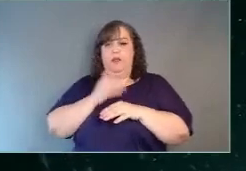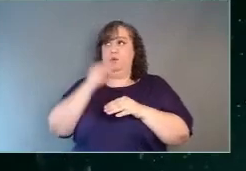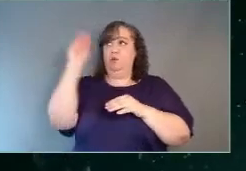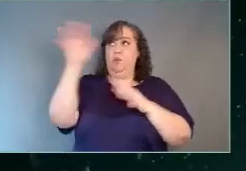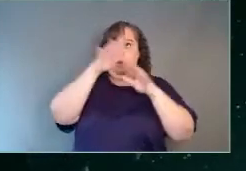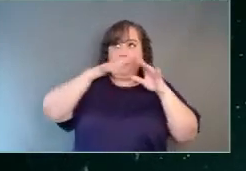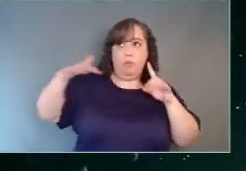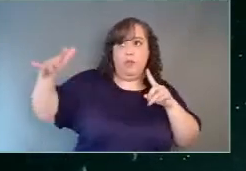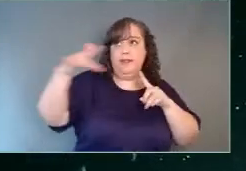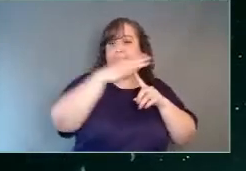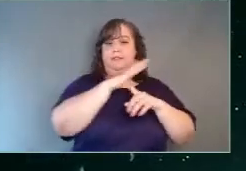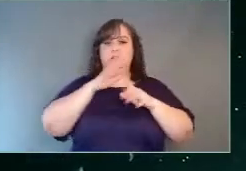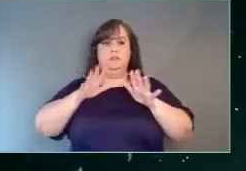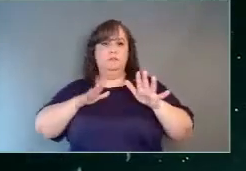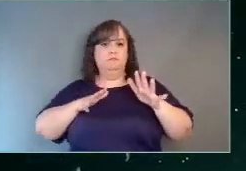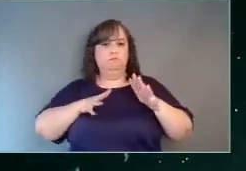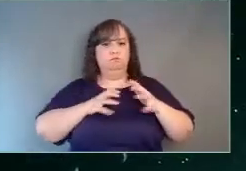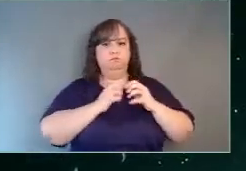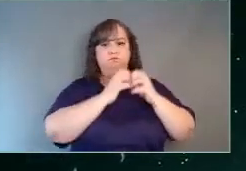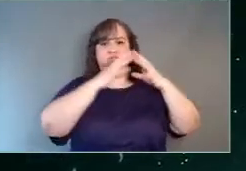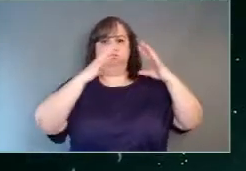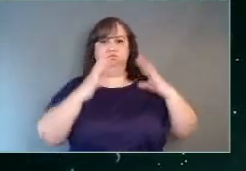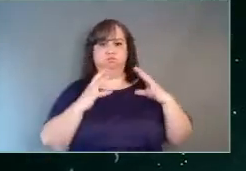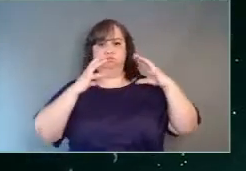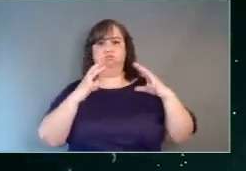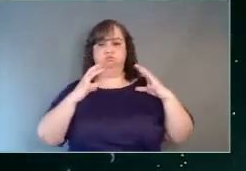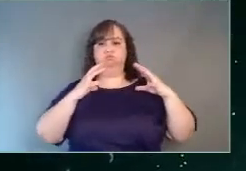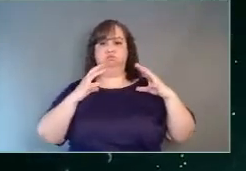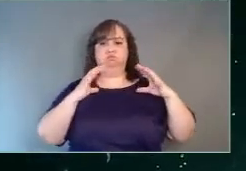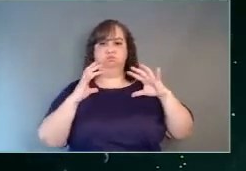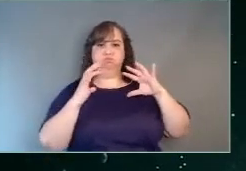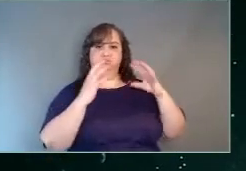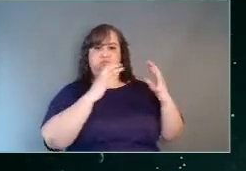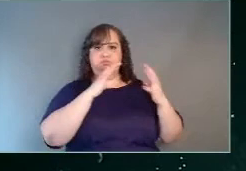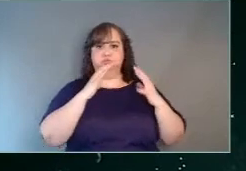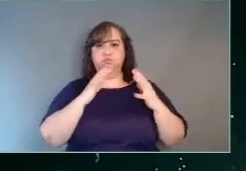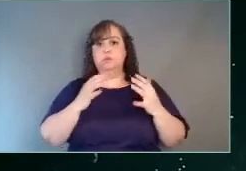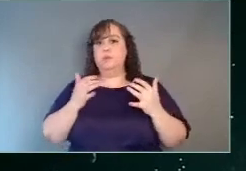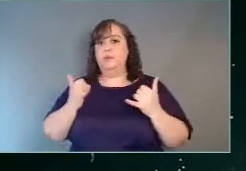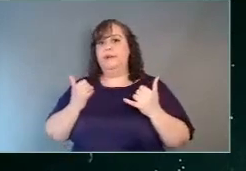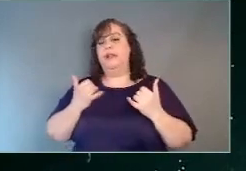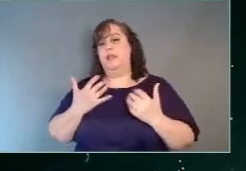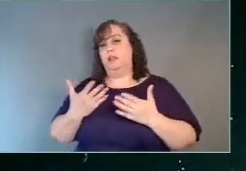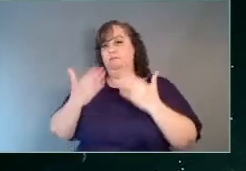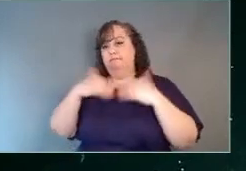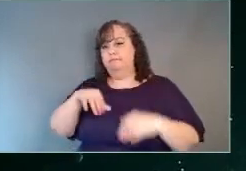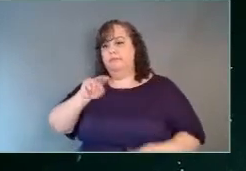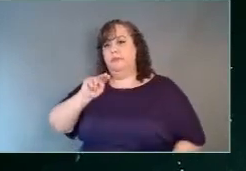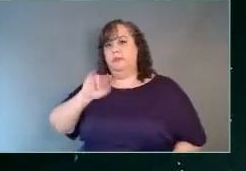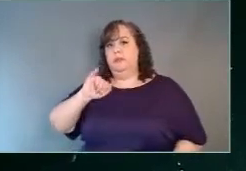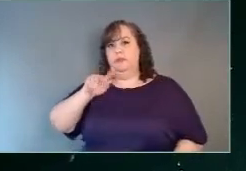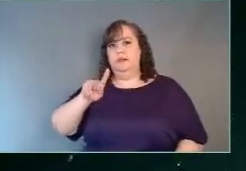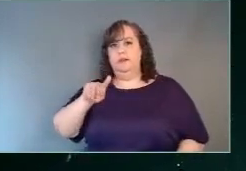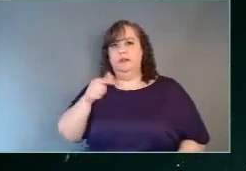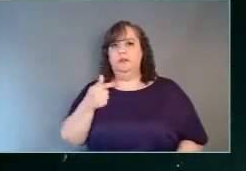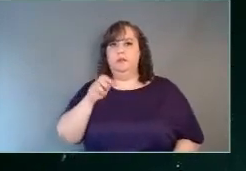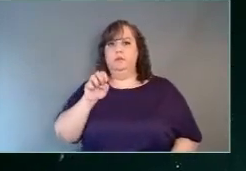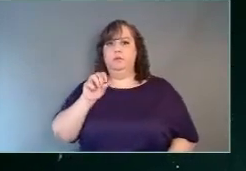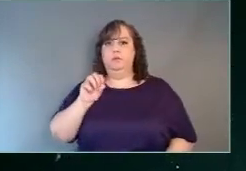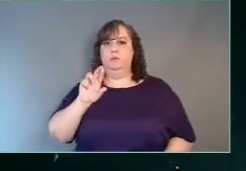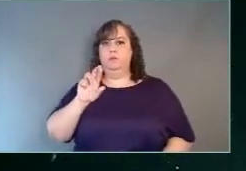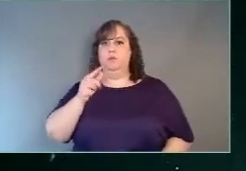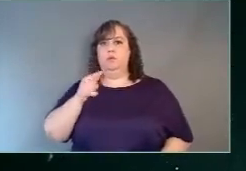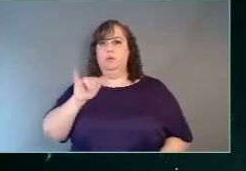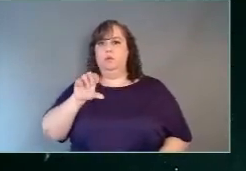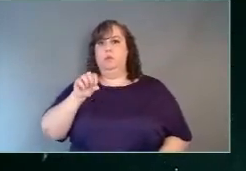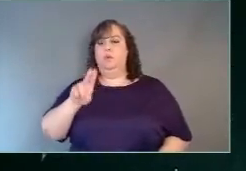I have another question for you. This one is from Nick Georgiou on YouTube, and they ask, will an asteroid ever hit